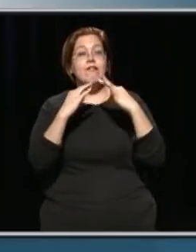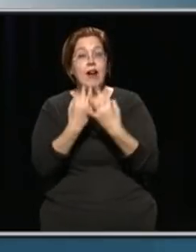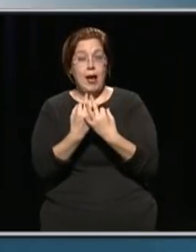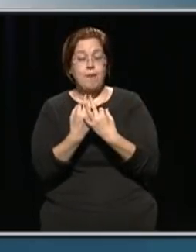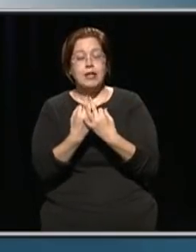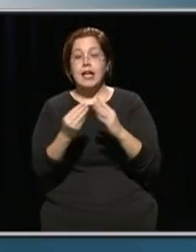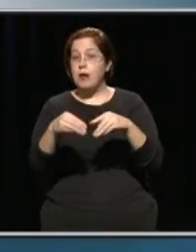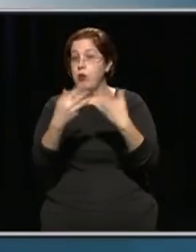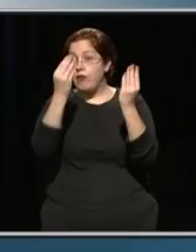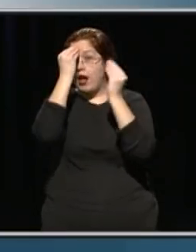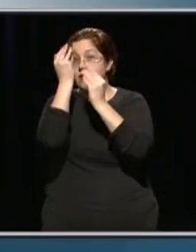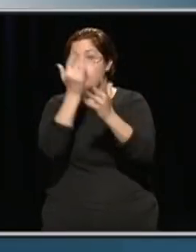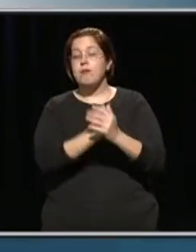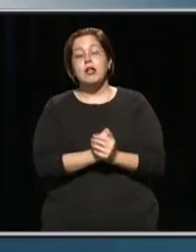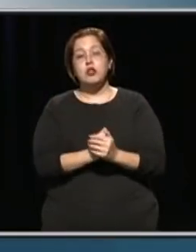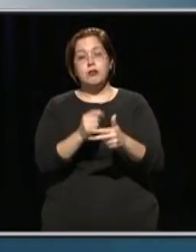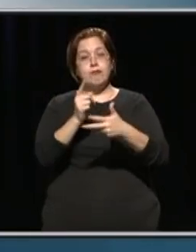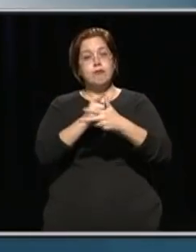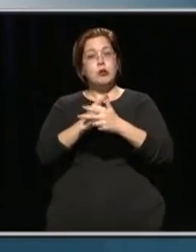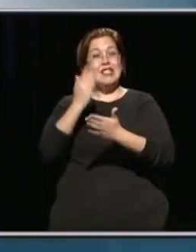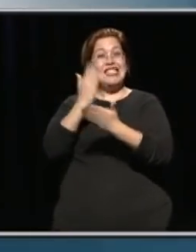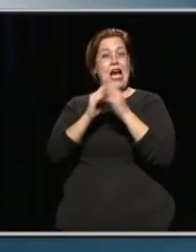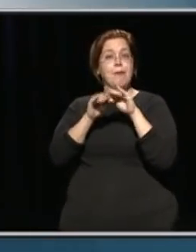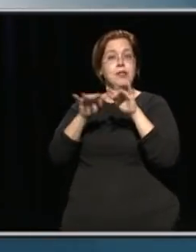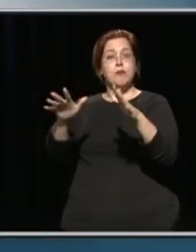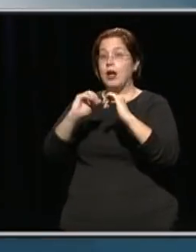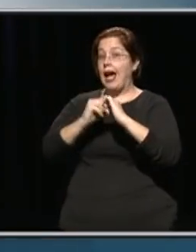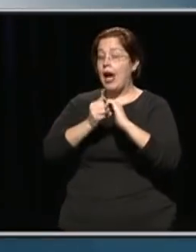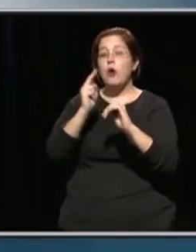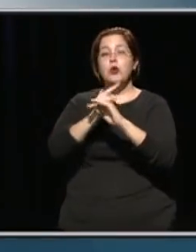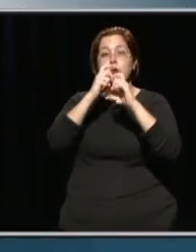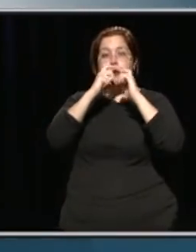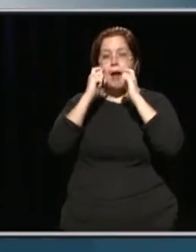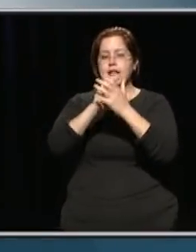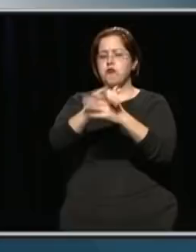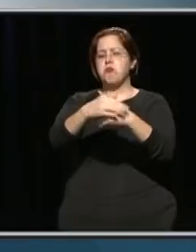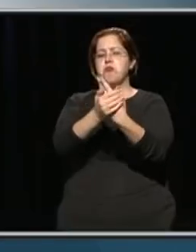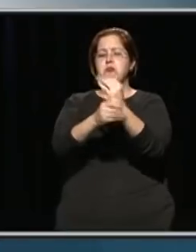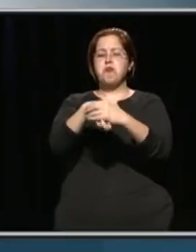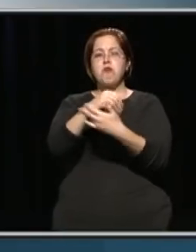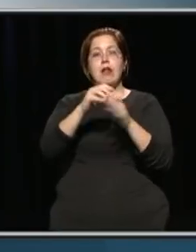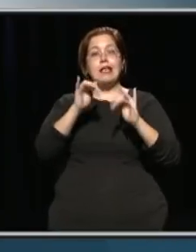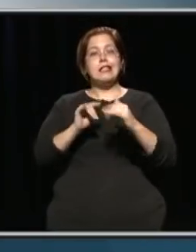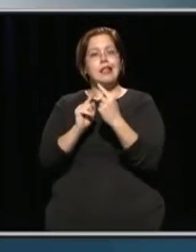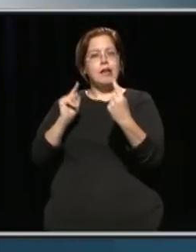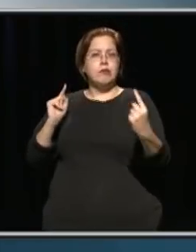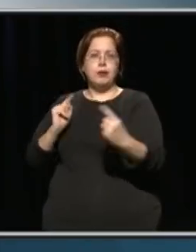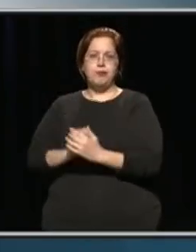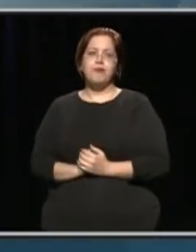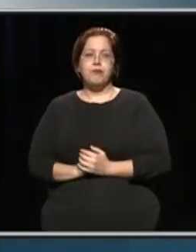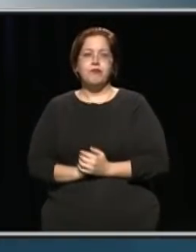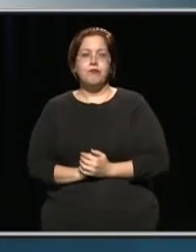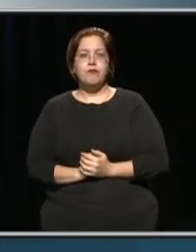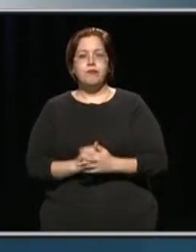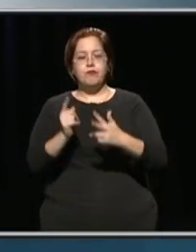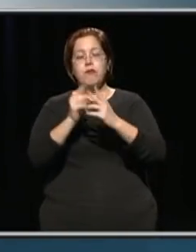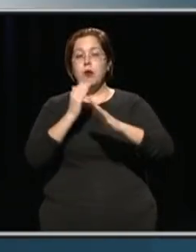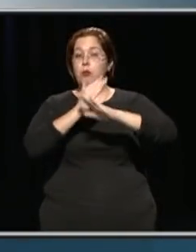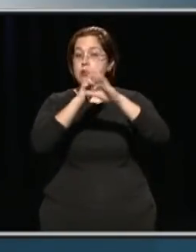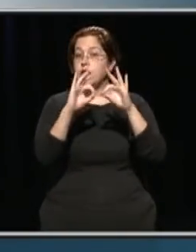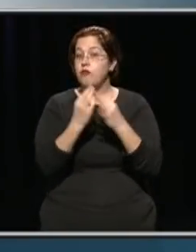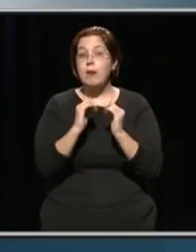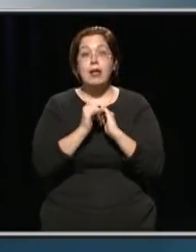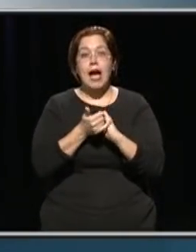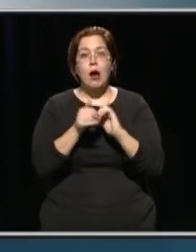provide information. You can prevent the spread by wearing a mask, washing your hands, and maintaining social distance. You can protect your family